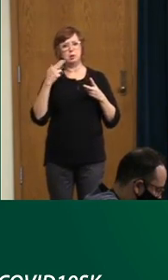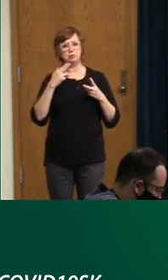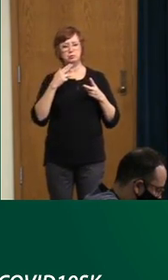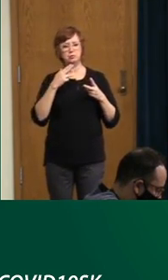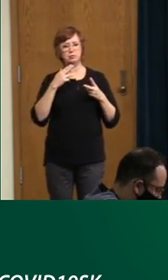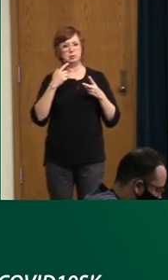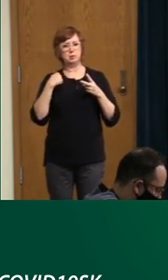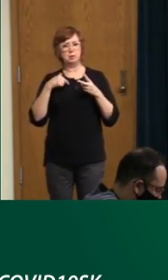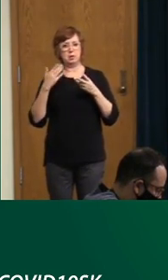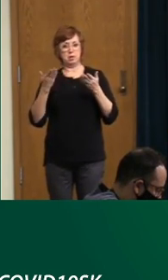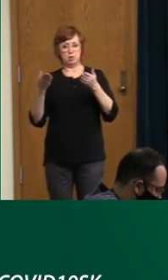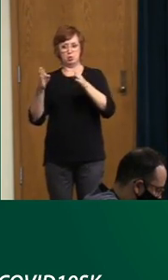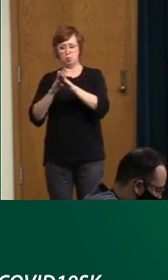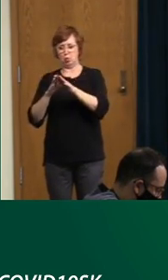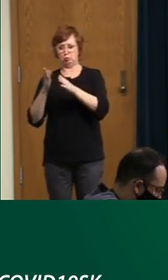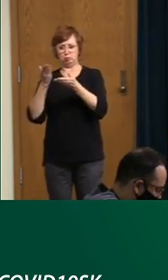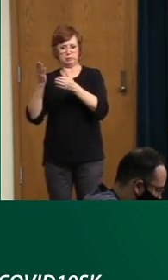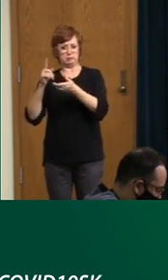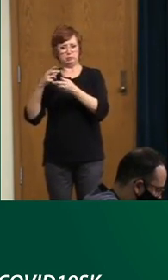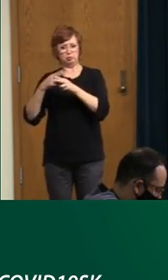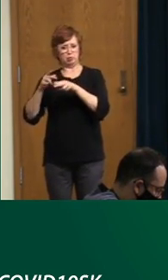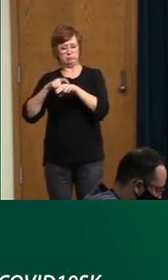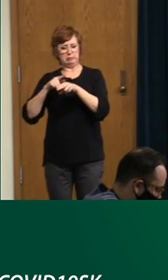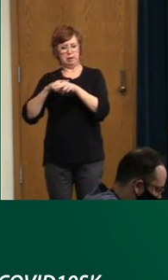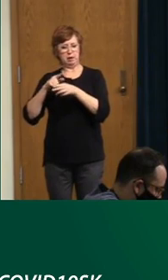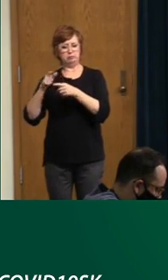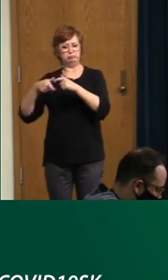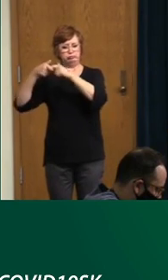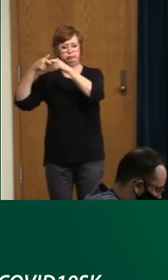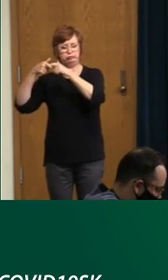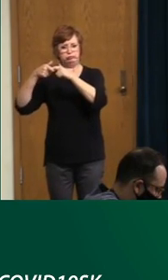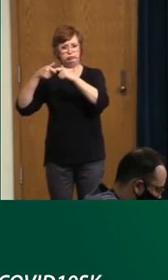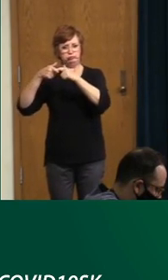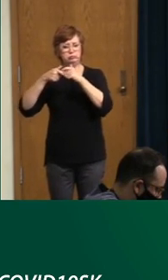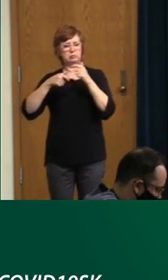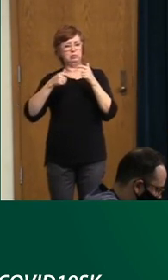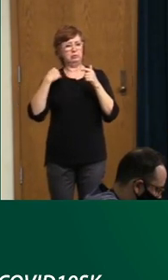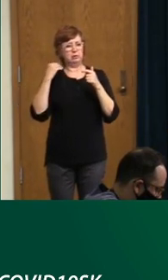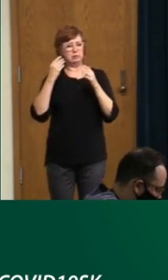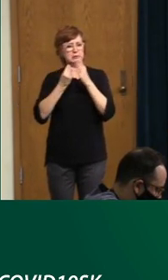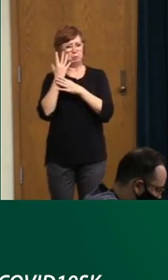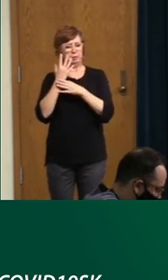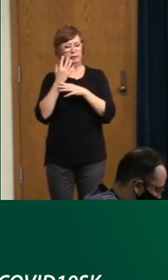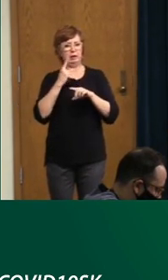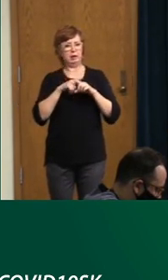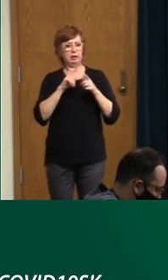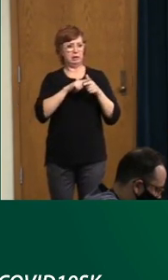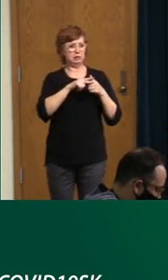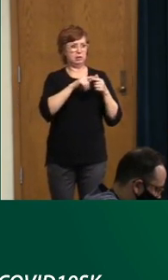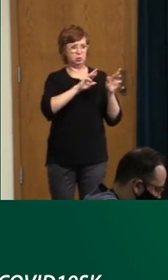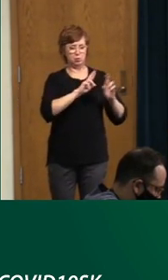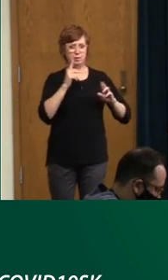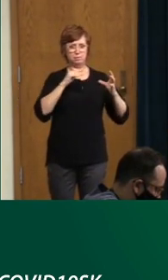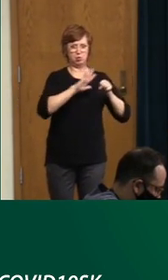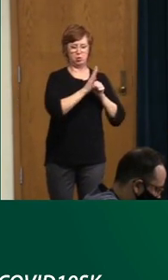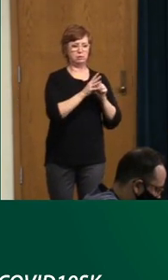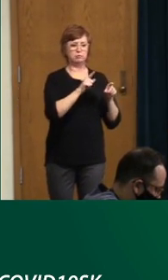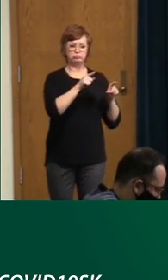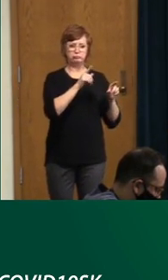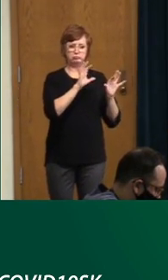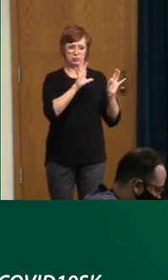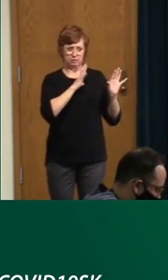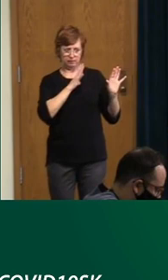other services here and there for short periods of time, we'll do that. And in fact, part of the revision to the surge